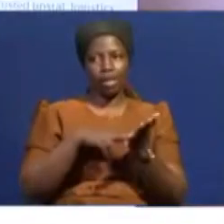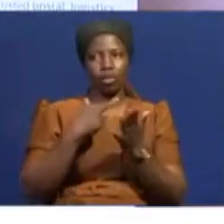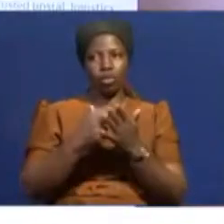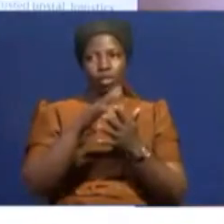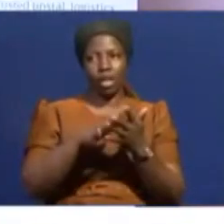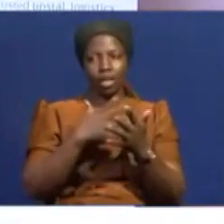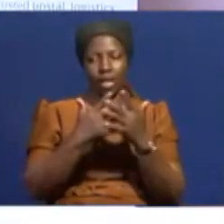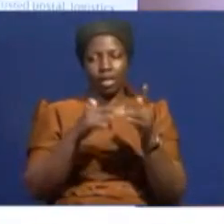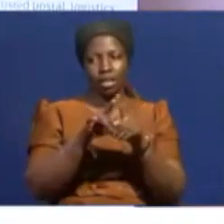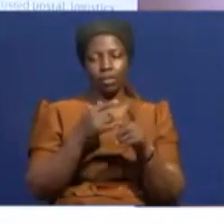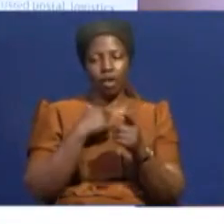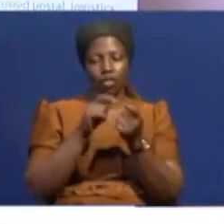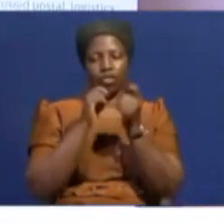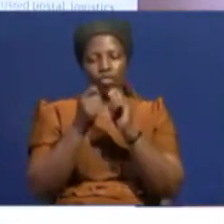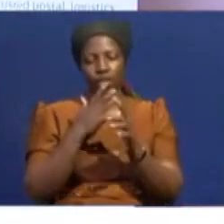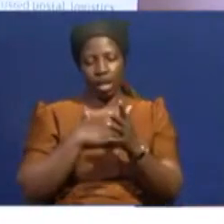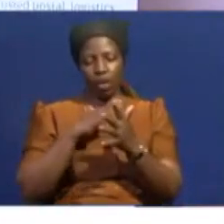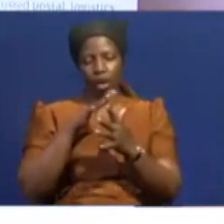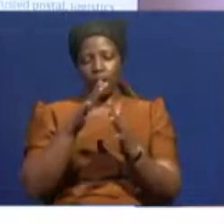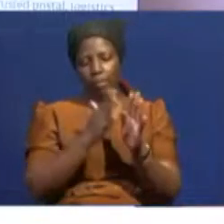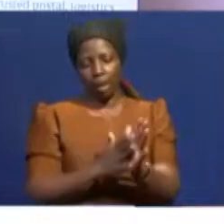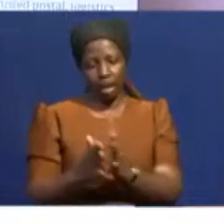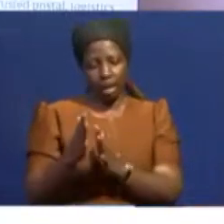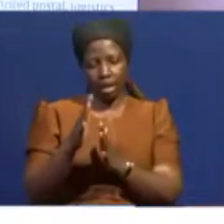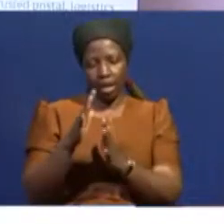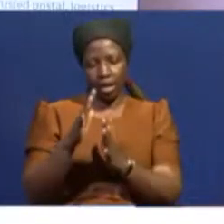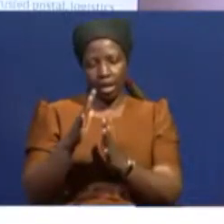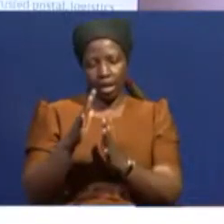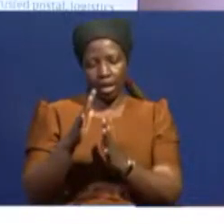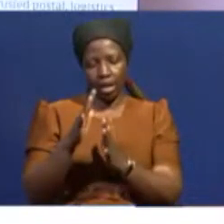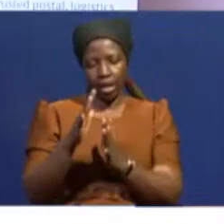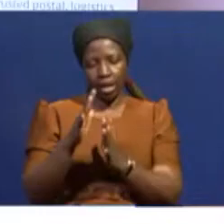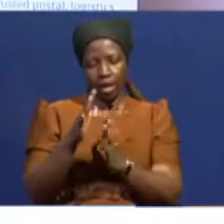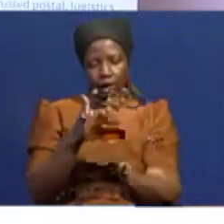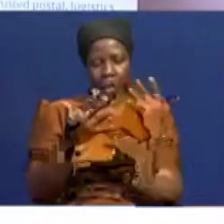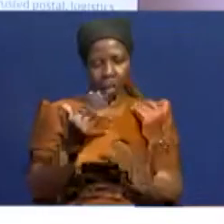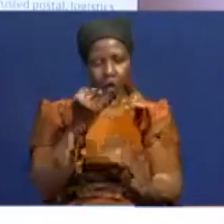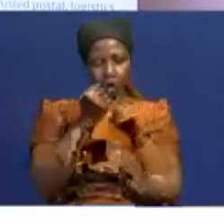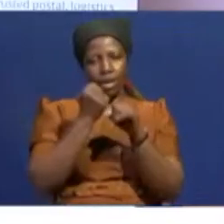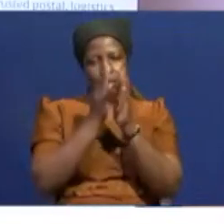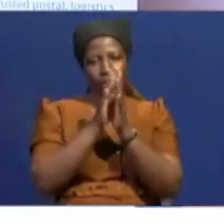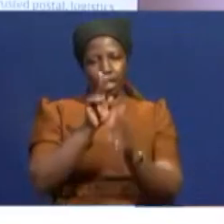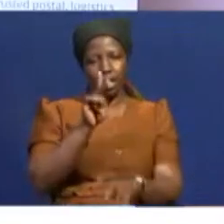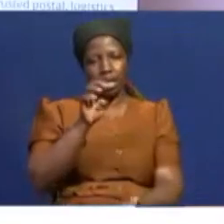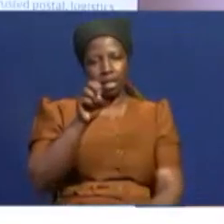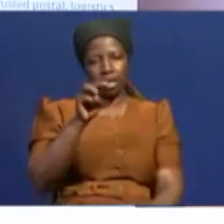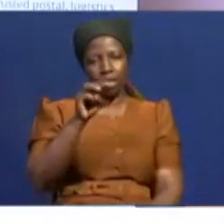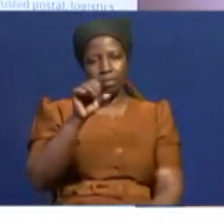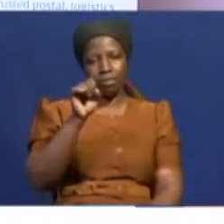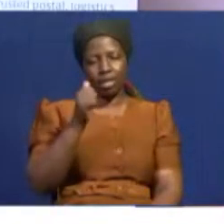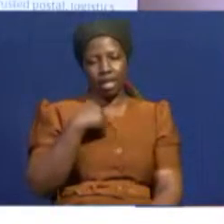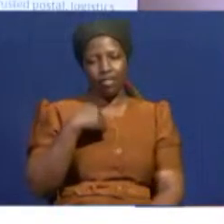We have also restructured our logistics network. So far, we are doing now distributing almost 1 to 1 million per